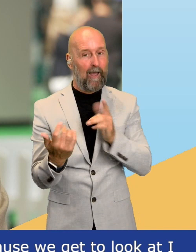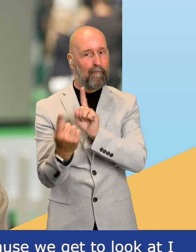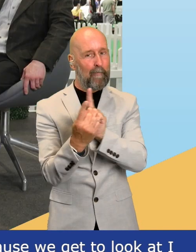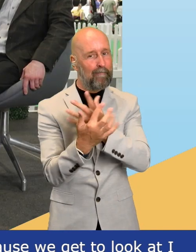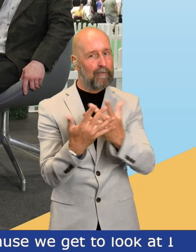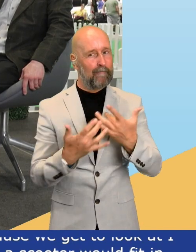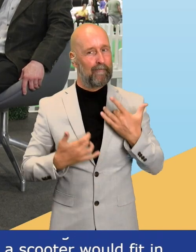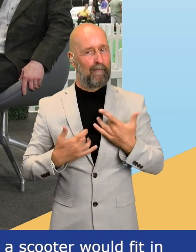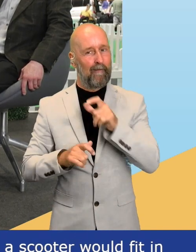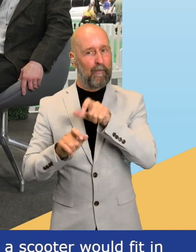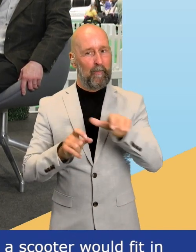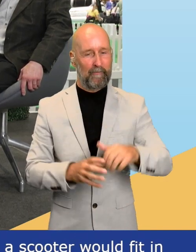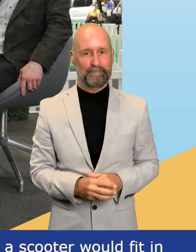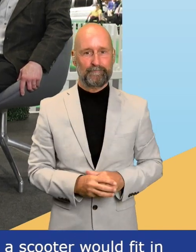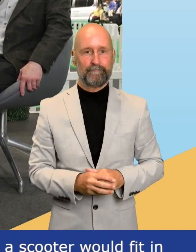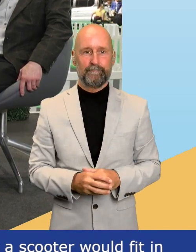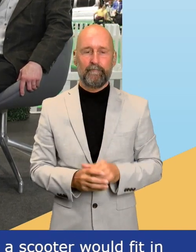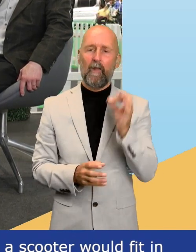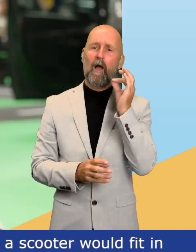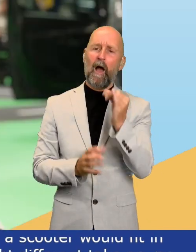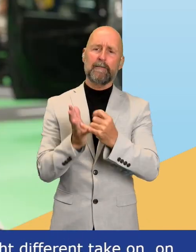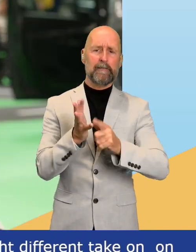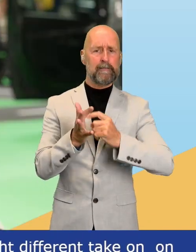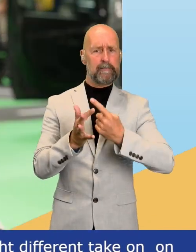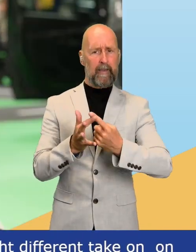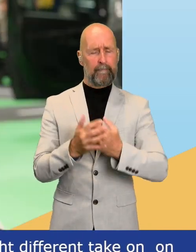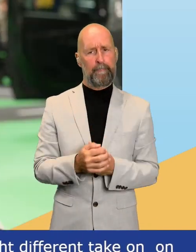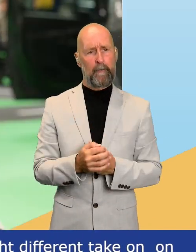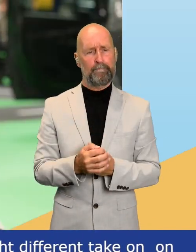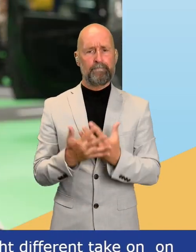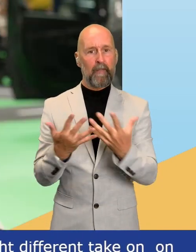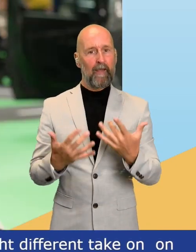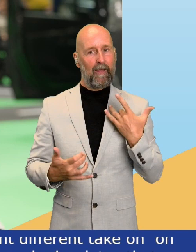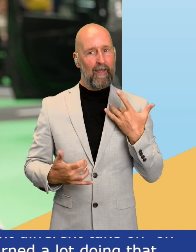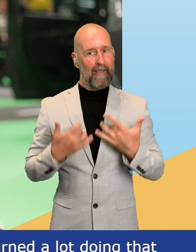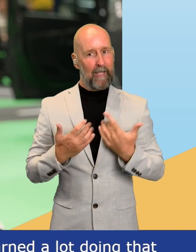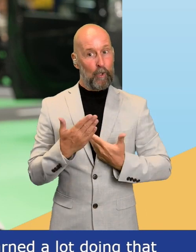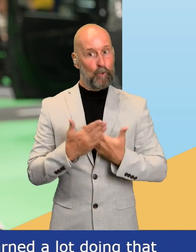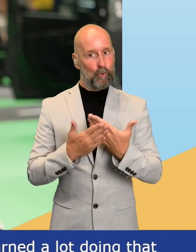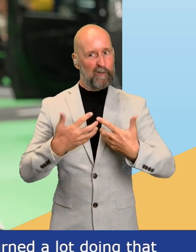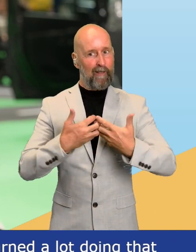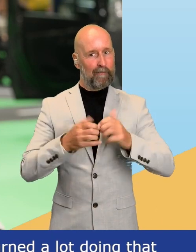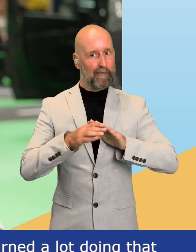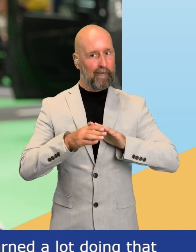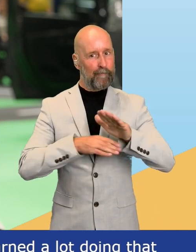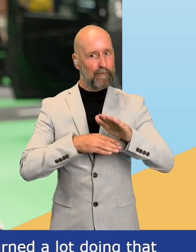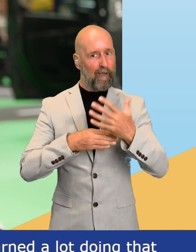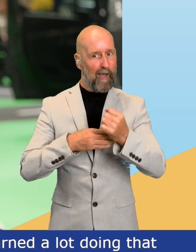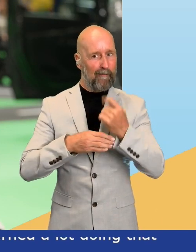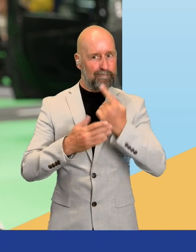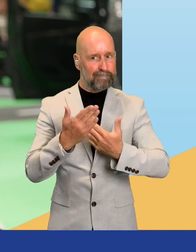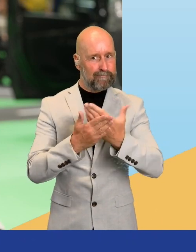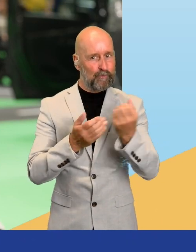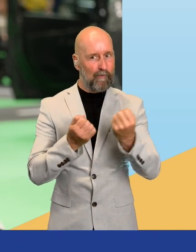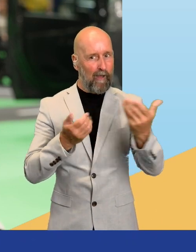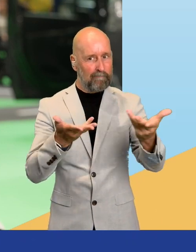people. Brilliant. Steve, what are the most, or some of the most exciting technological advancements that you've observed in new cars